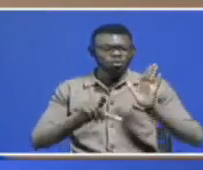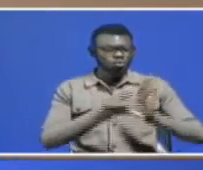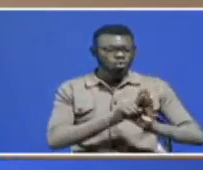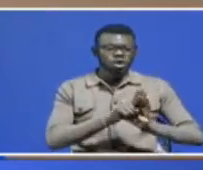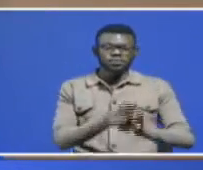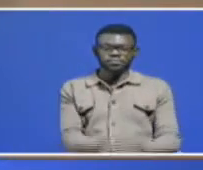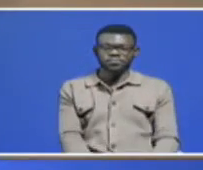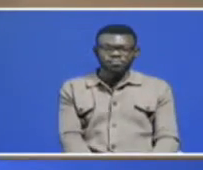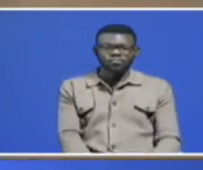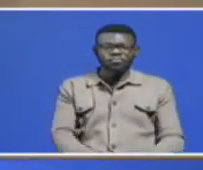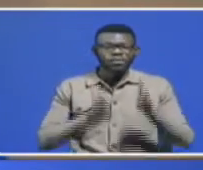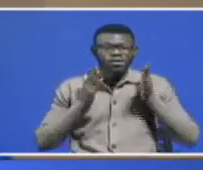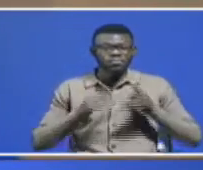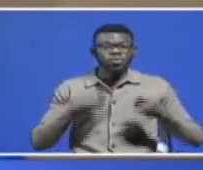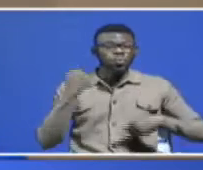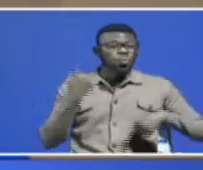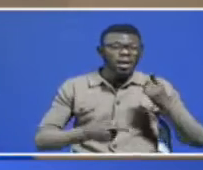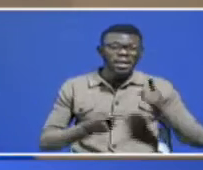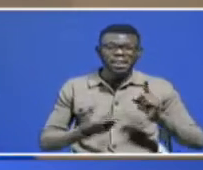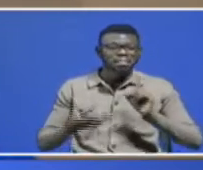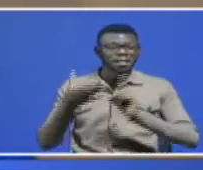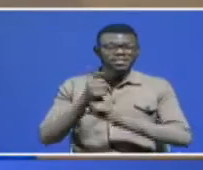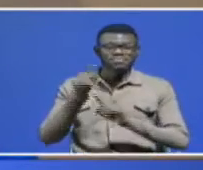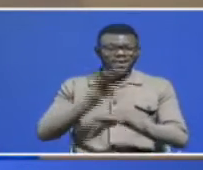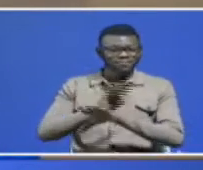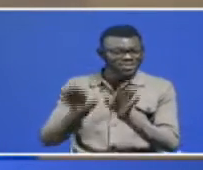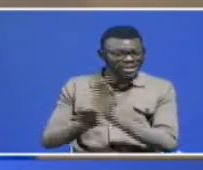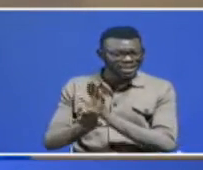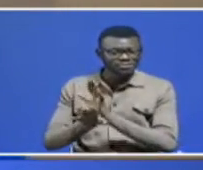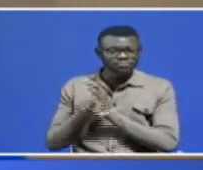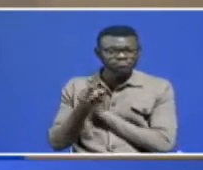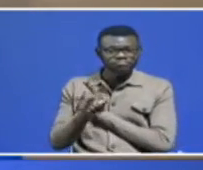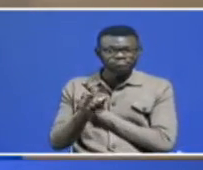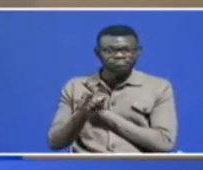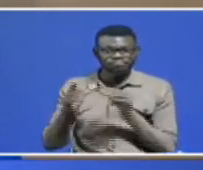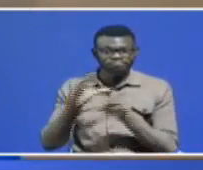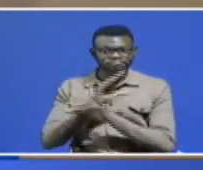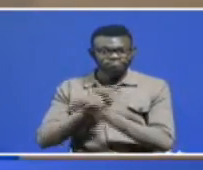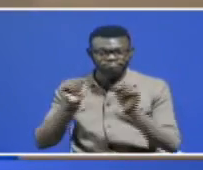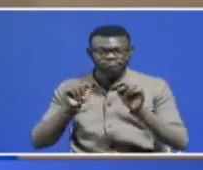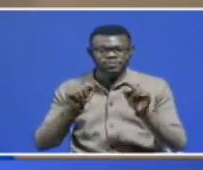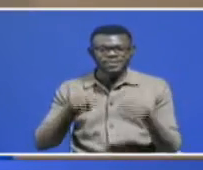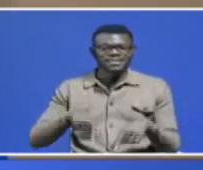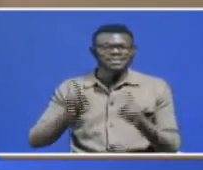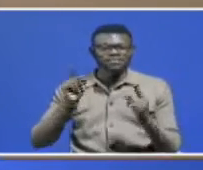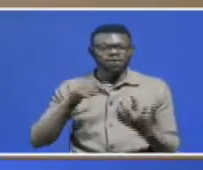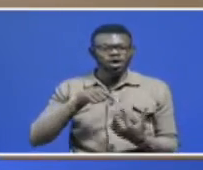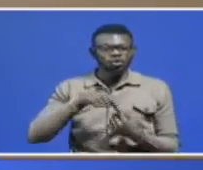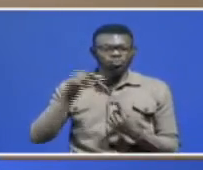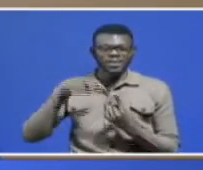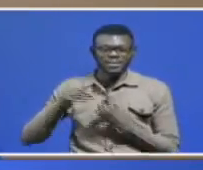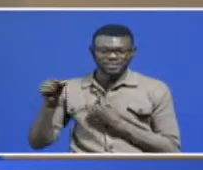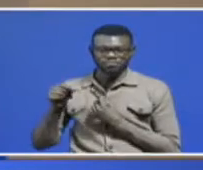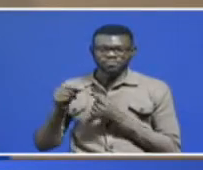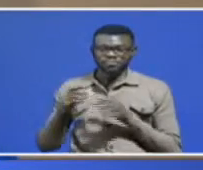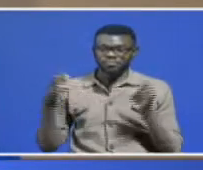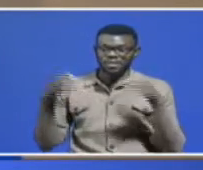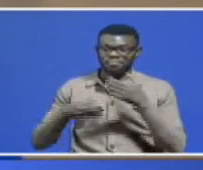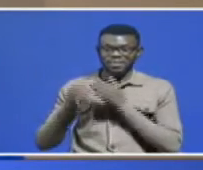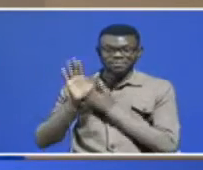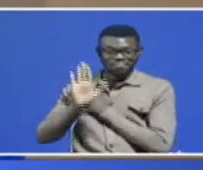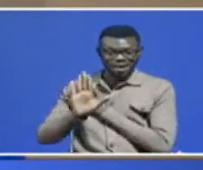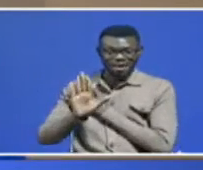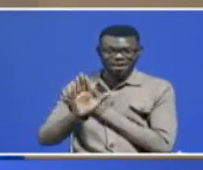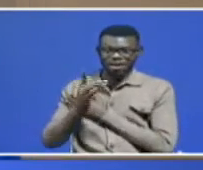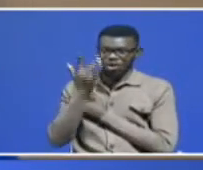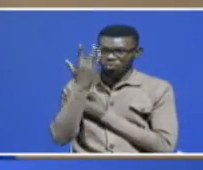question of winner takes it all, briefly, the president will nominate, or his party with the largest, because